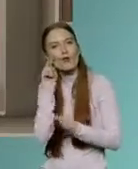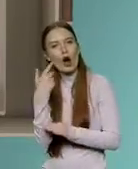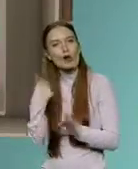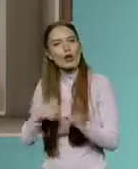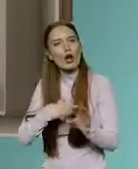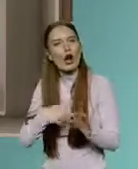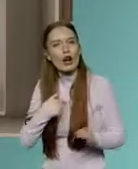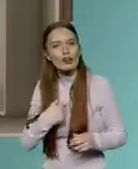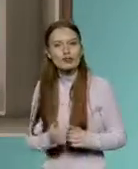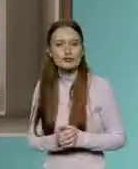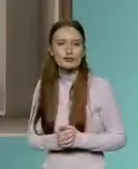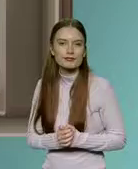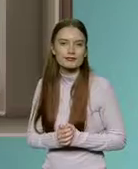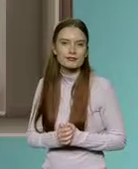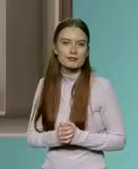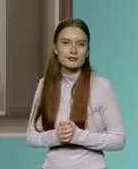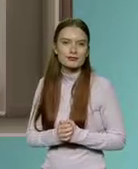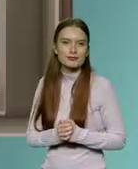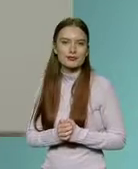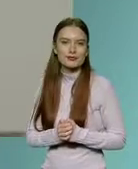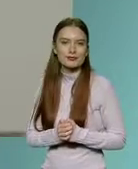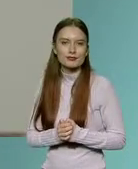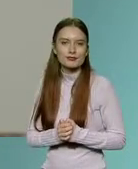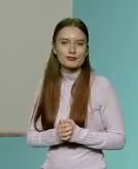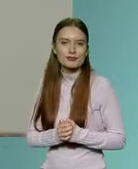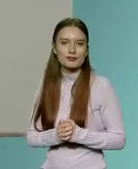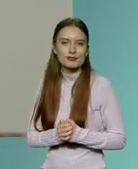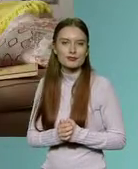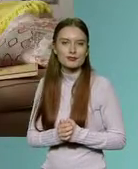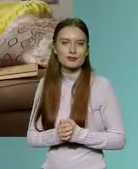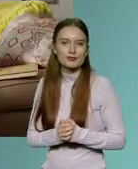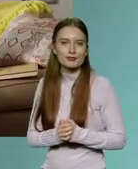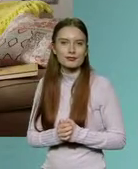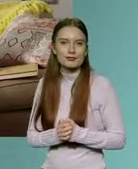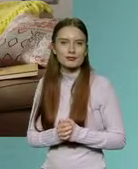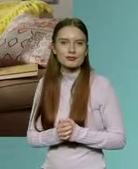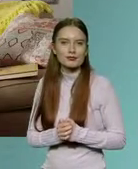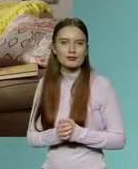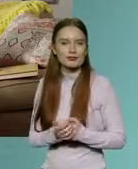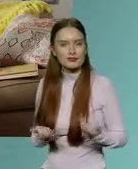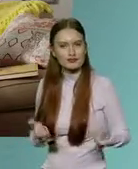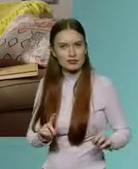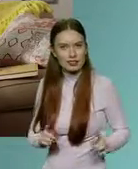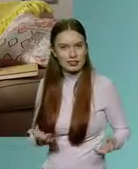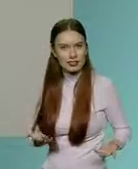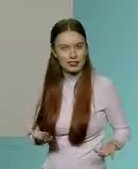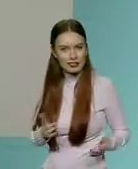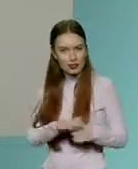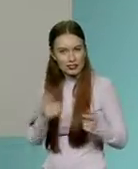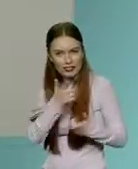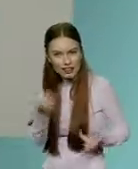A cartoon fox tries to catch a cartoon hare and falls off a cliff. What? You don't find this